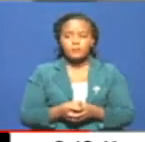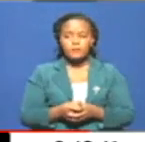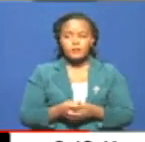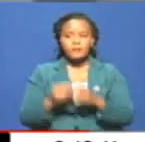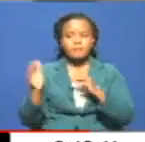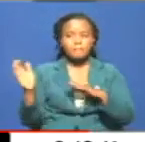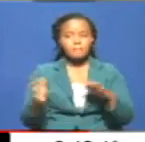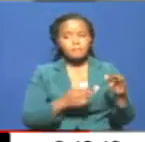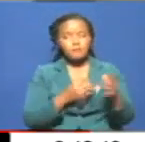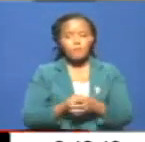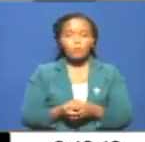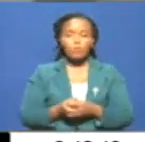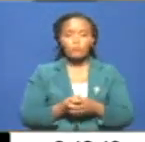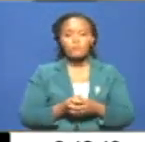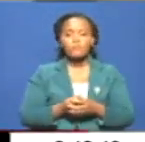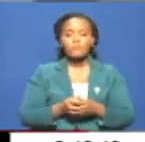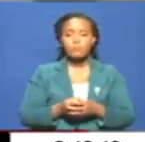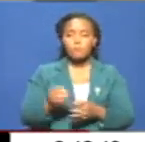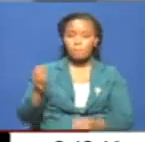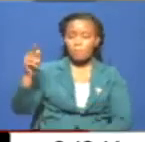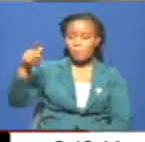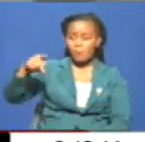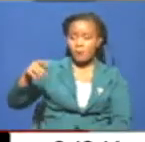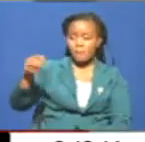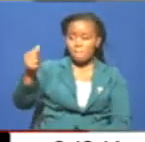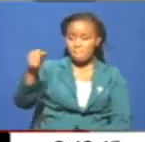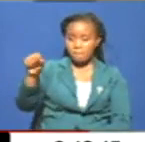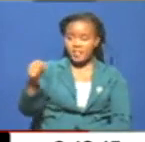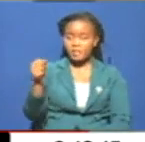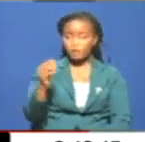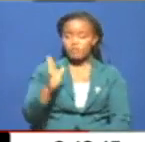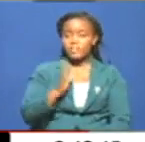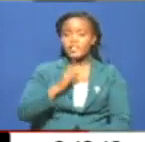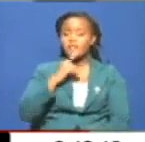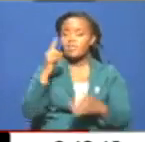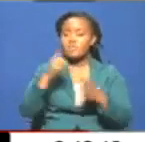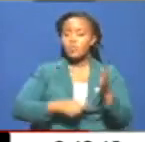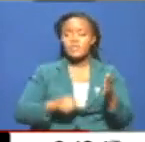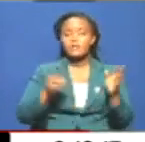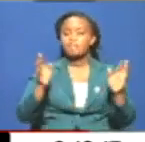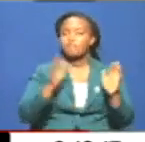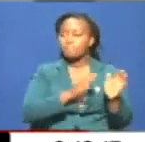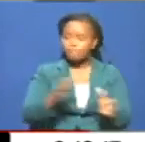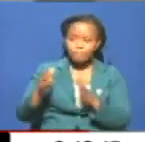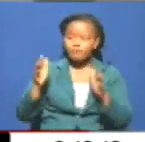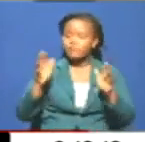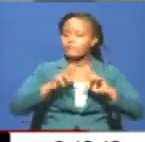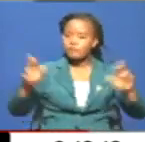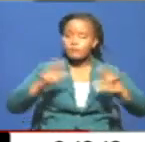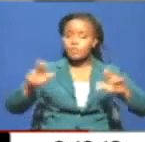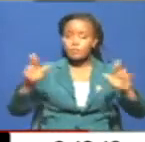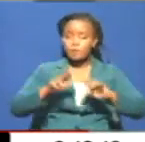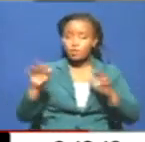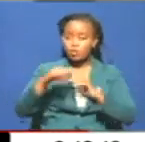Interior Principal Secretary Karanja Kibicho says preparations for the Jamhuri Day celebrations at the historic Uhuru